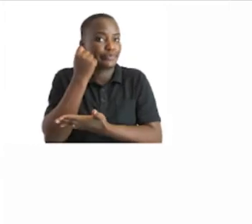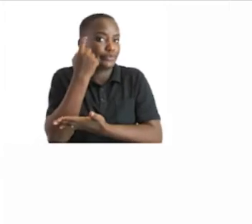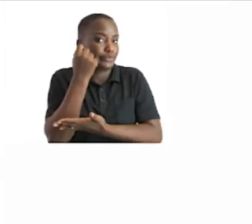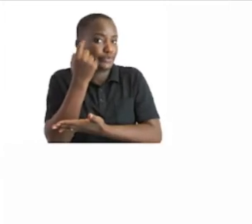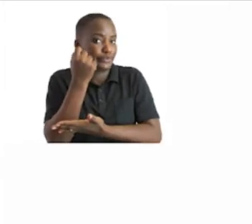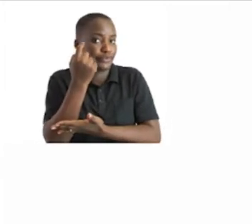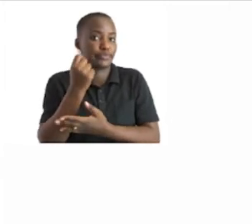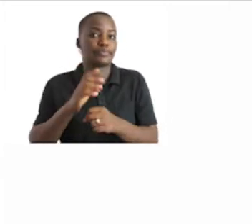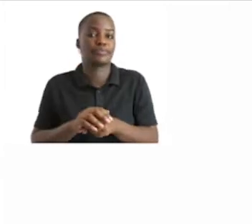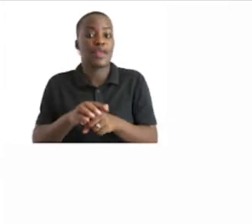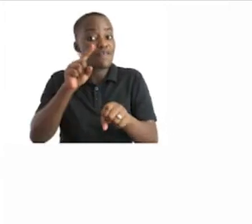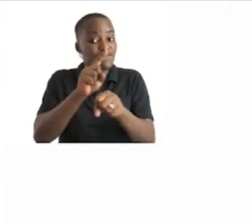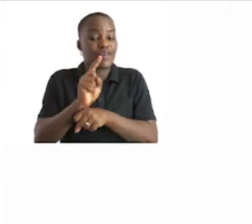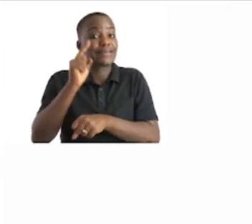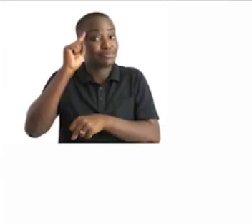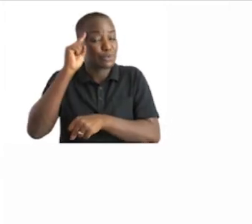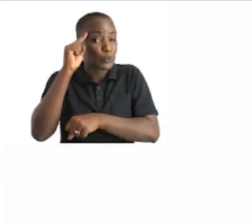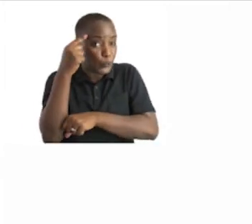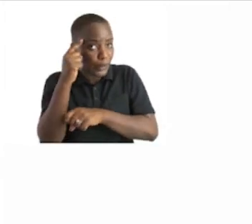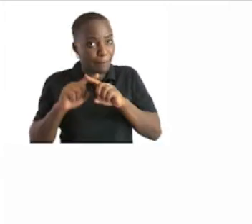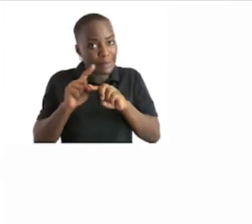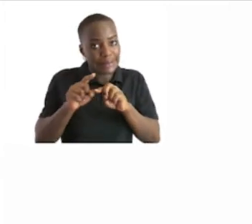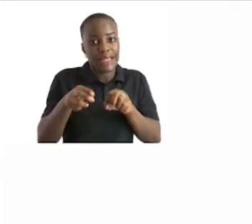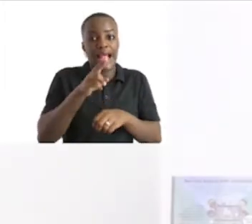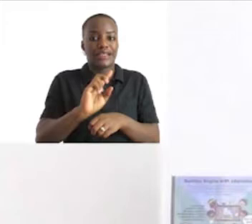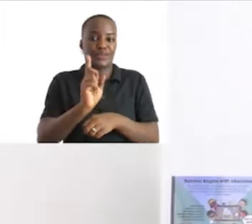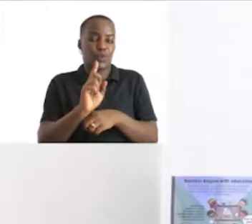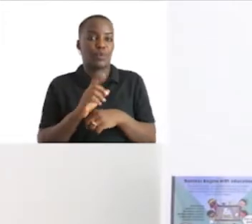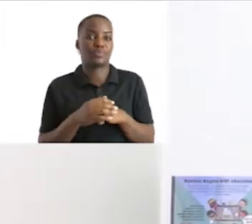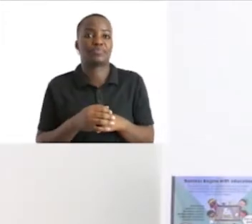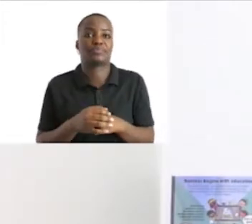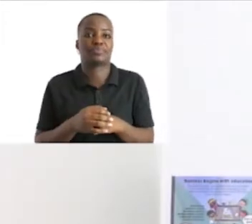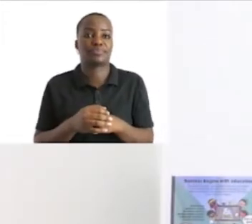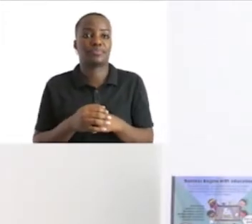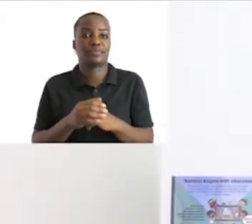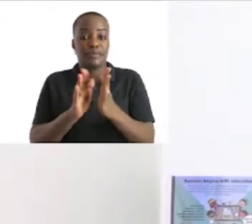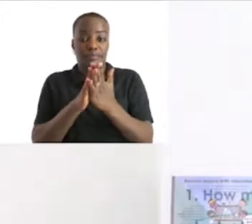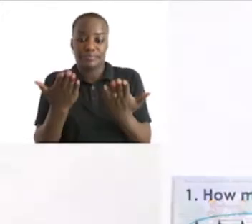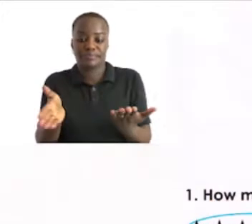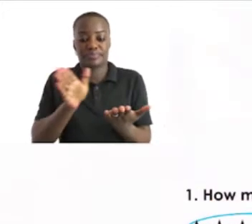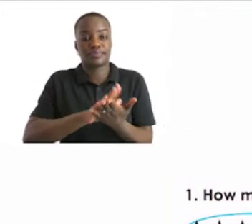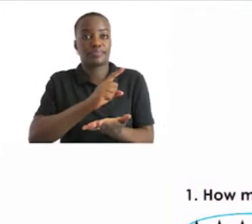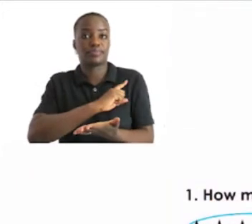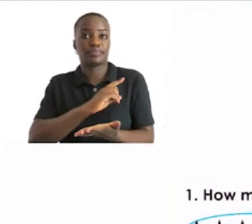and just guess first. Let's move on to number 15, page 15.